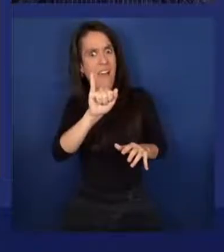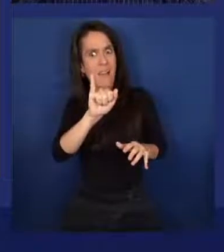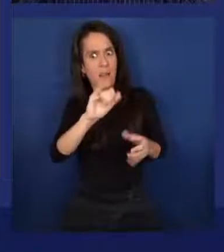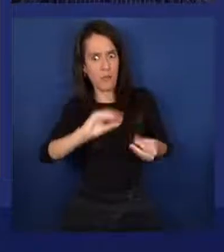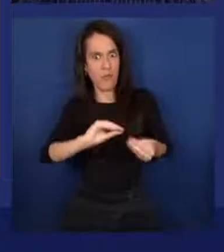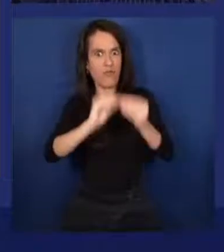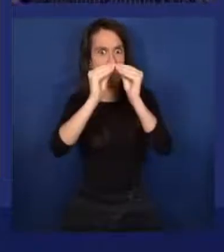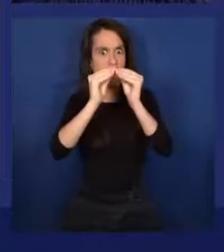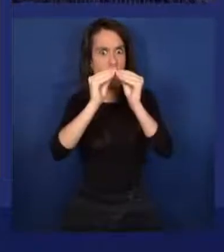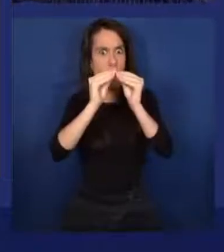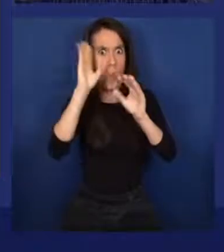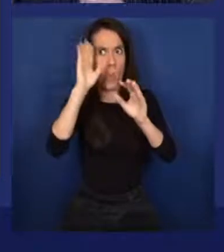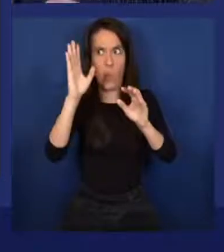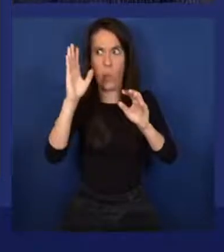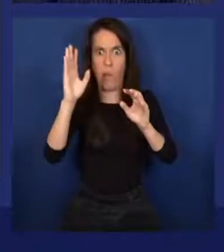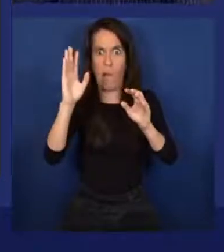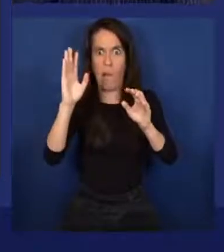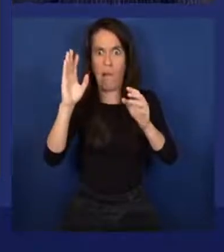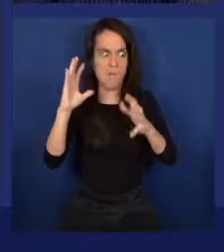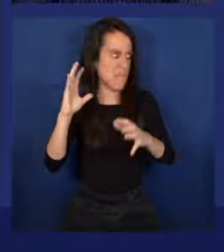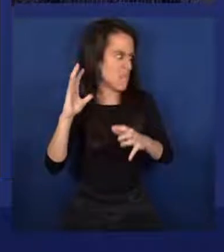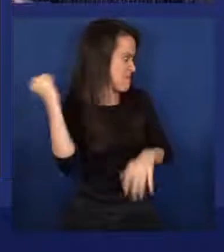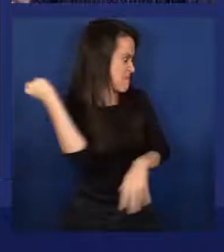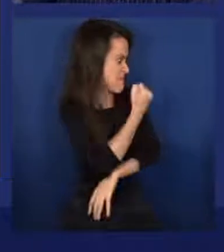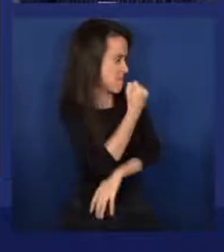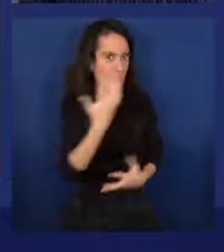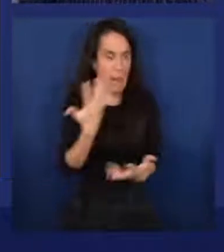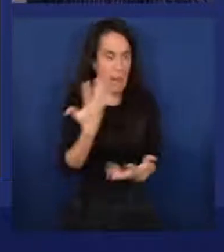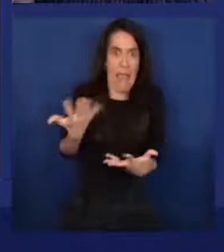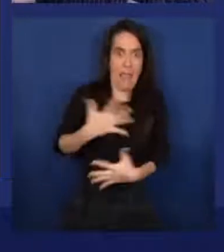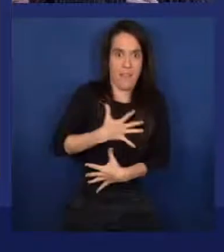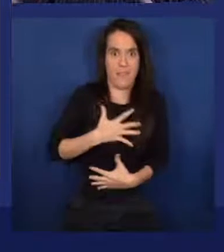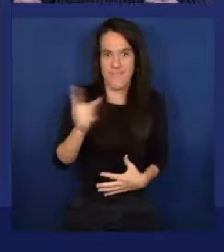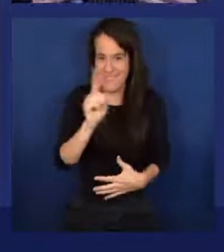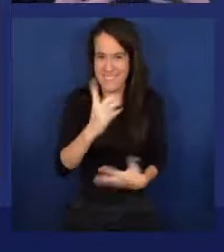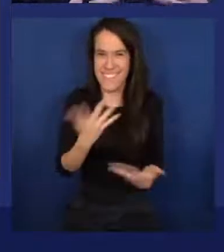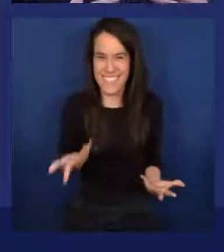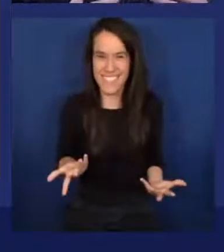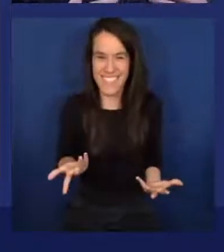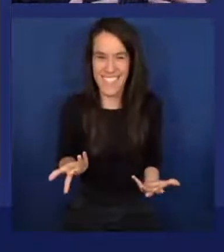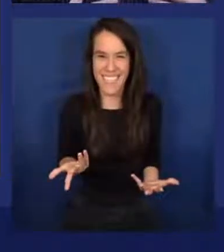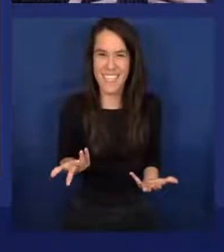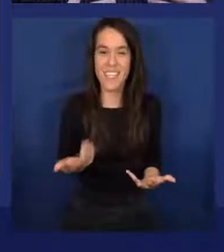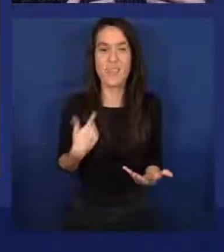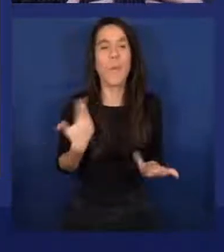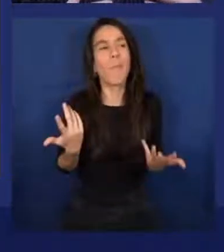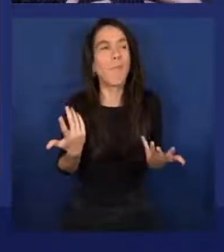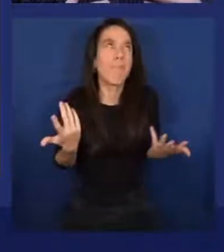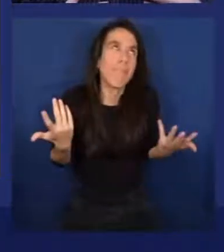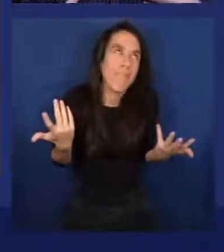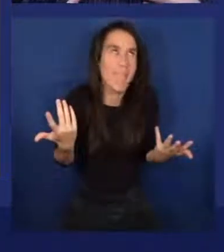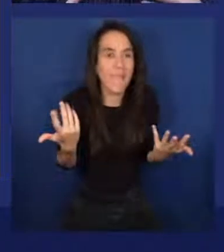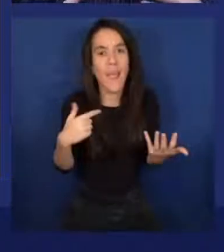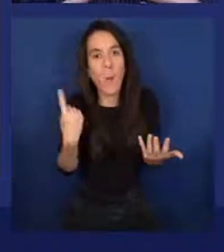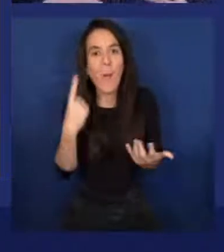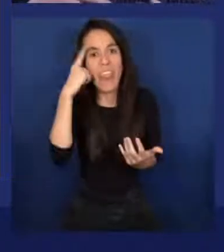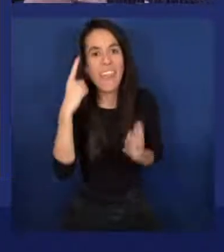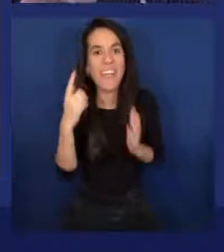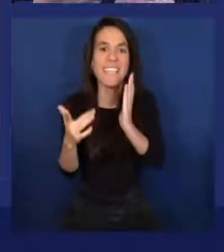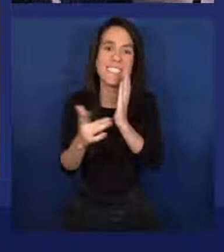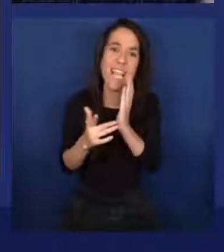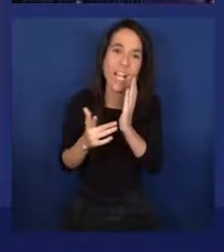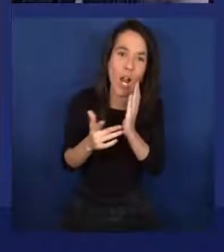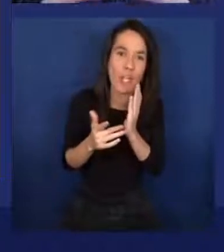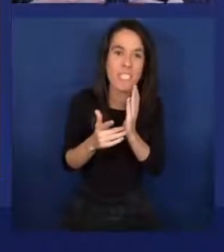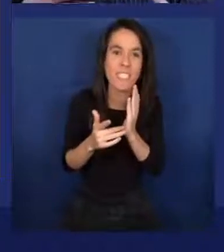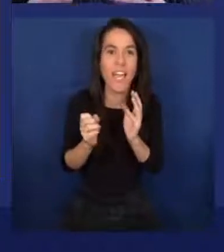and kill everybody. You know, Terminators, all those things will come later. But for better or for worse, for us as technologists, we've kind